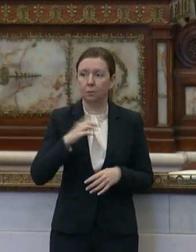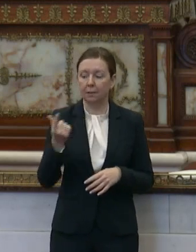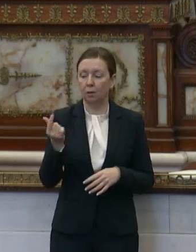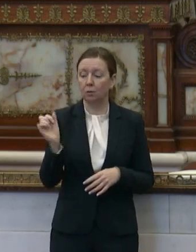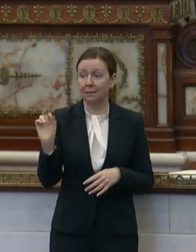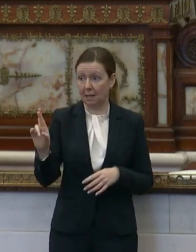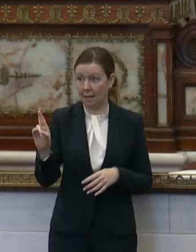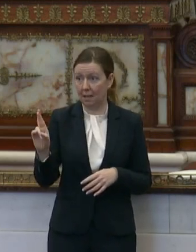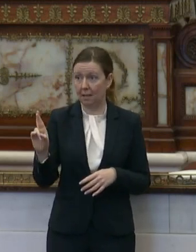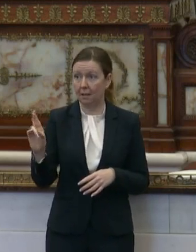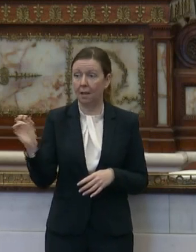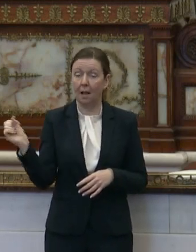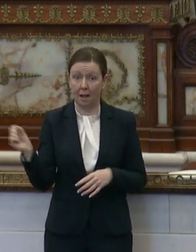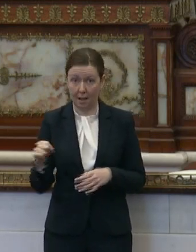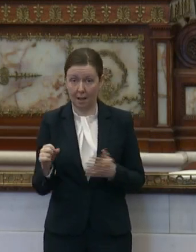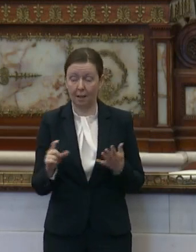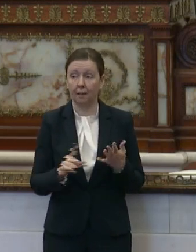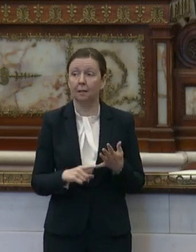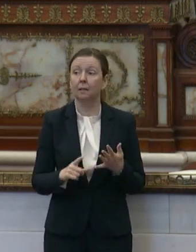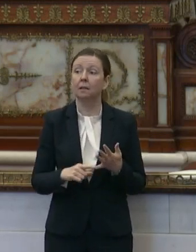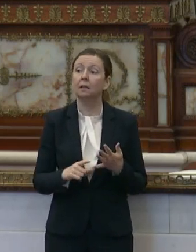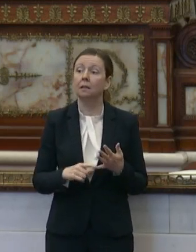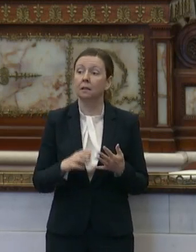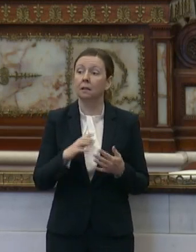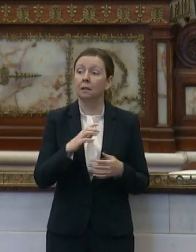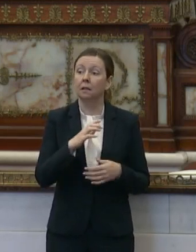Gauthier? Aye.